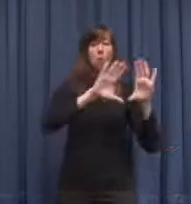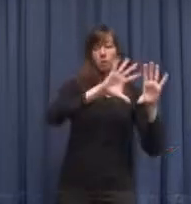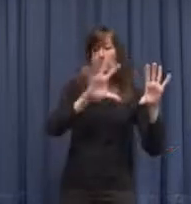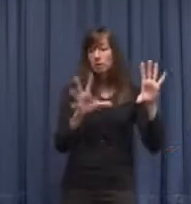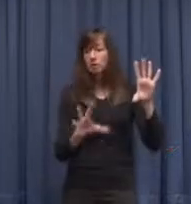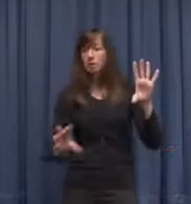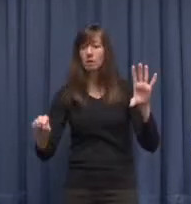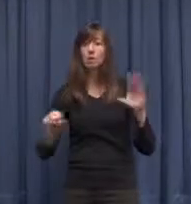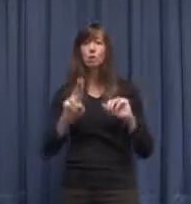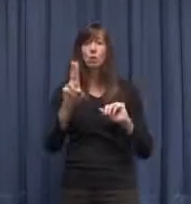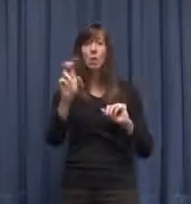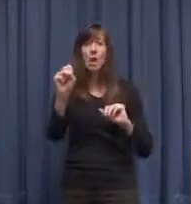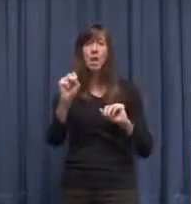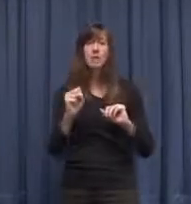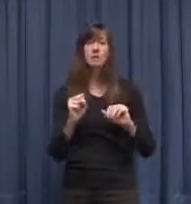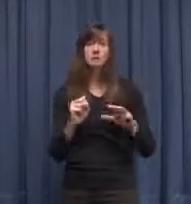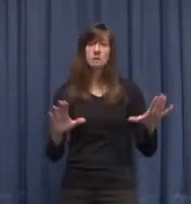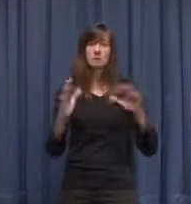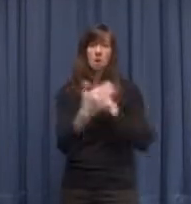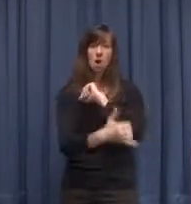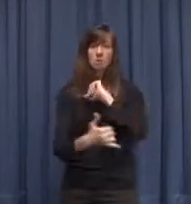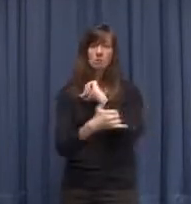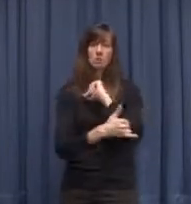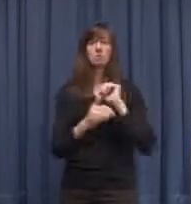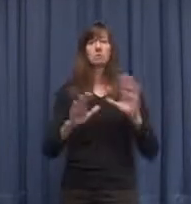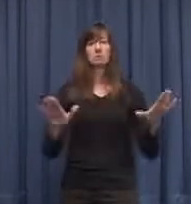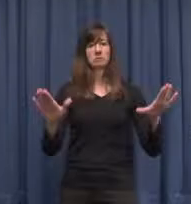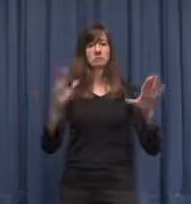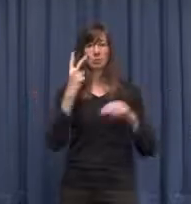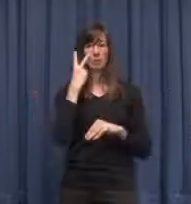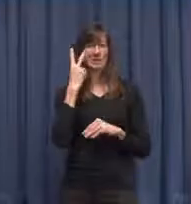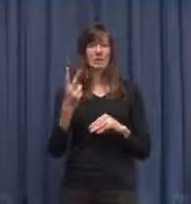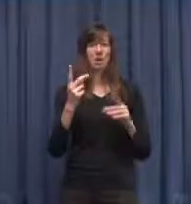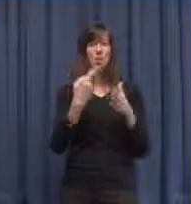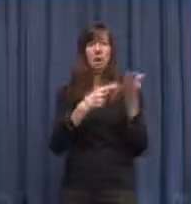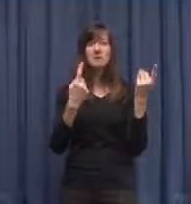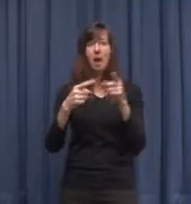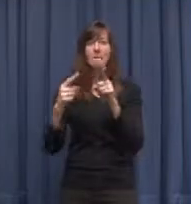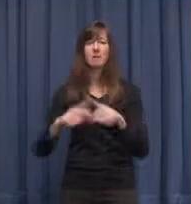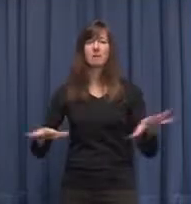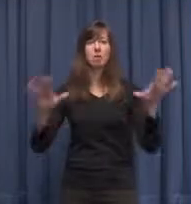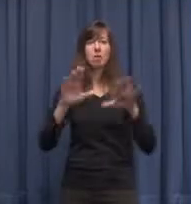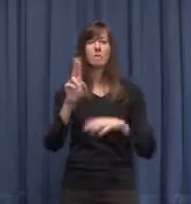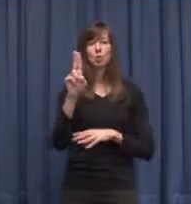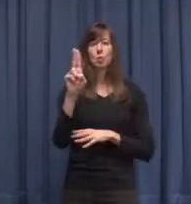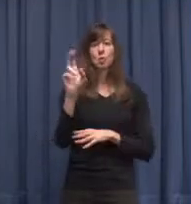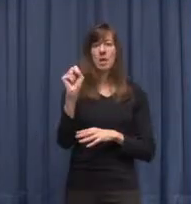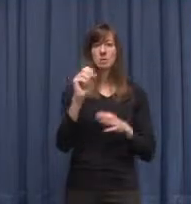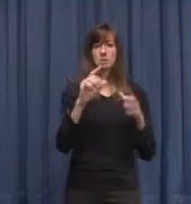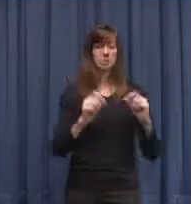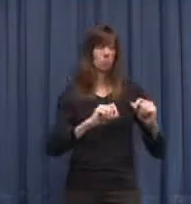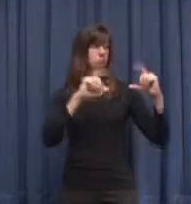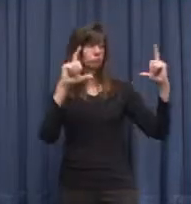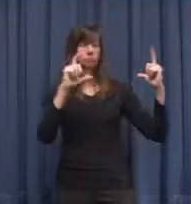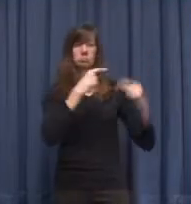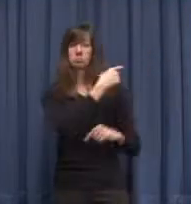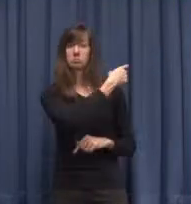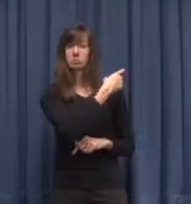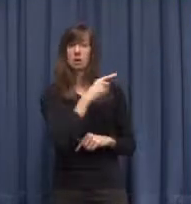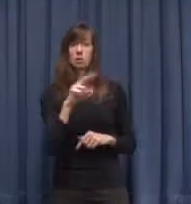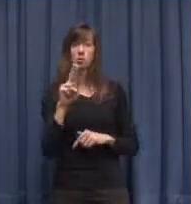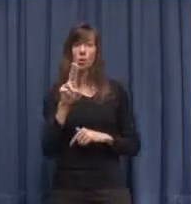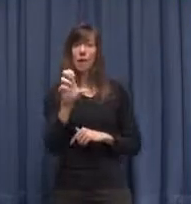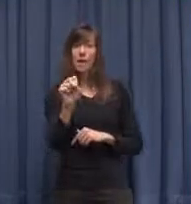right now, we're going to put up a graph of hospitalizations in the United States. Right now, we